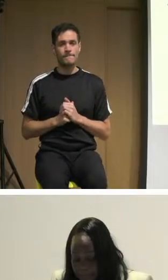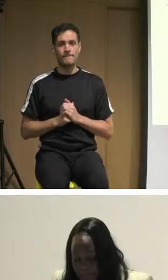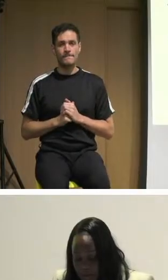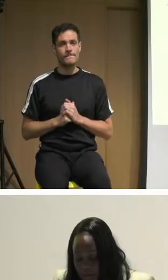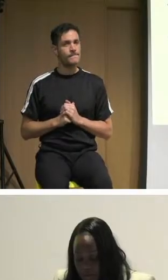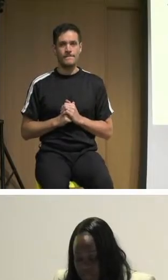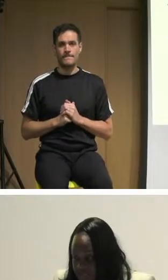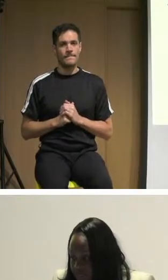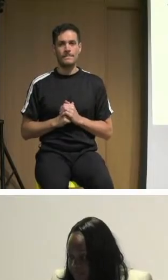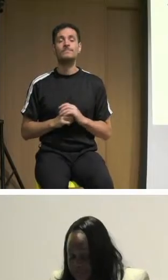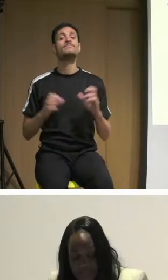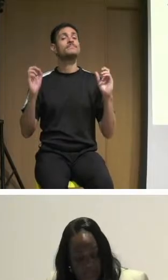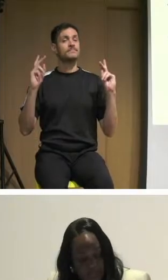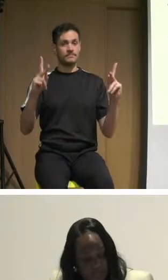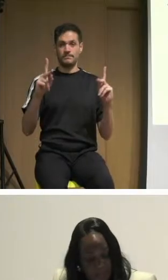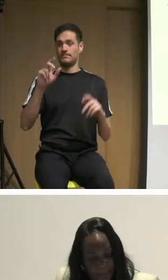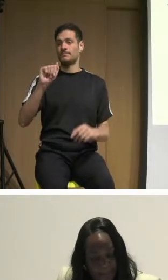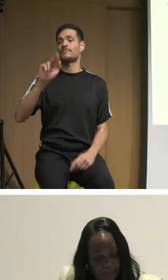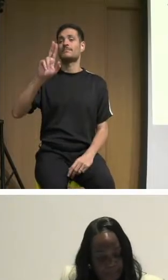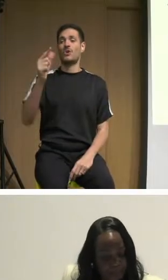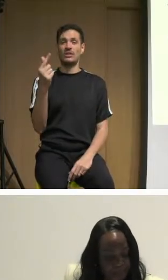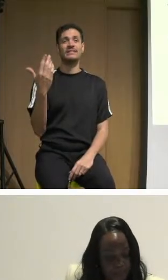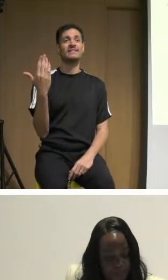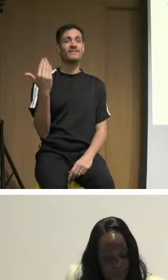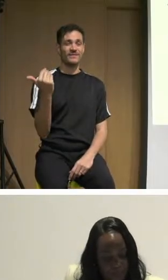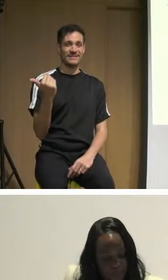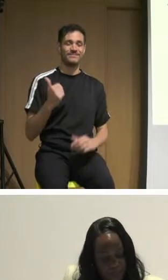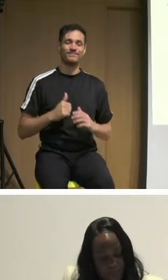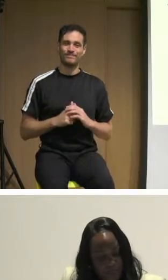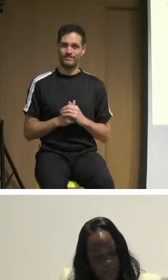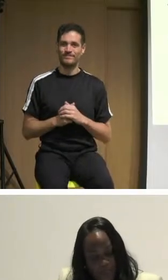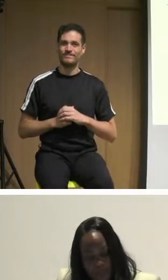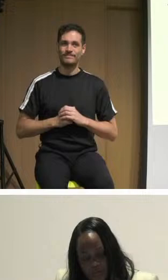Okay, August 15th.